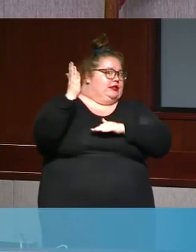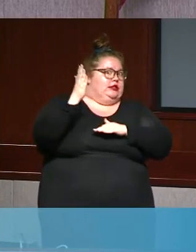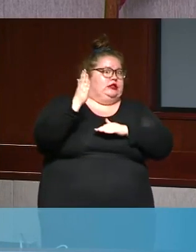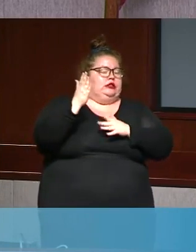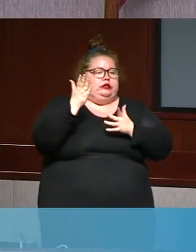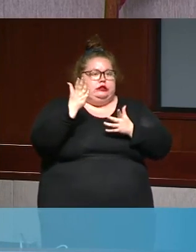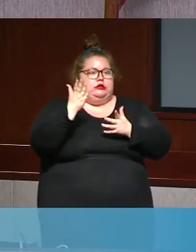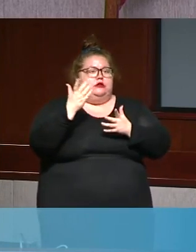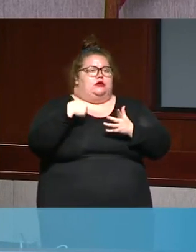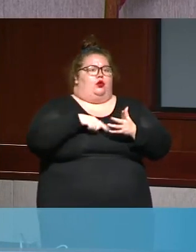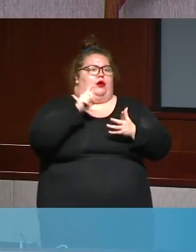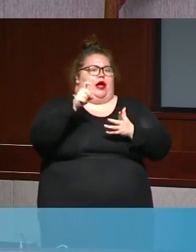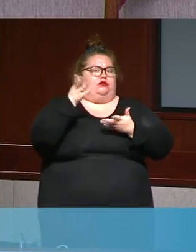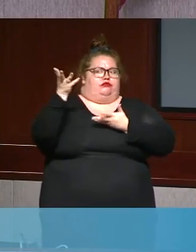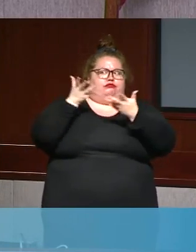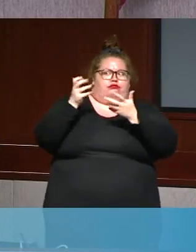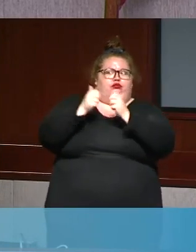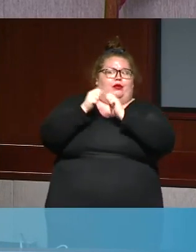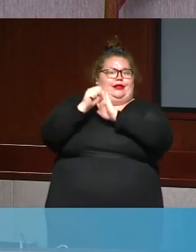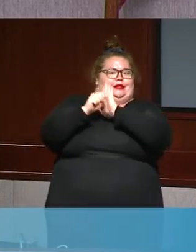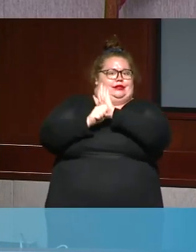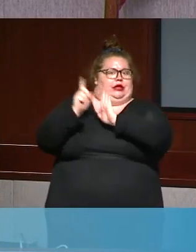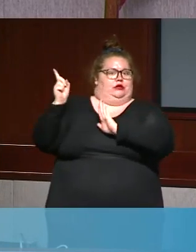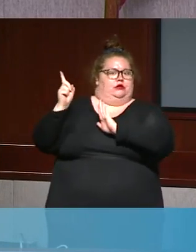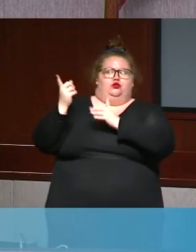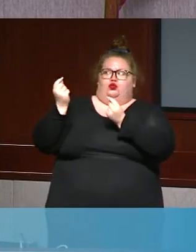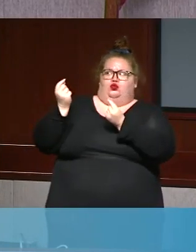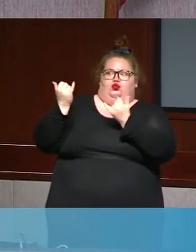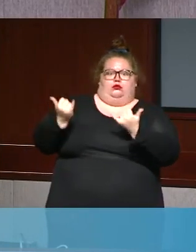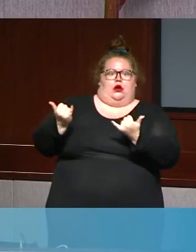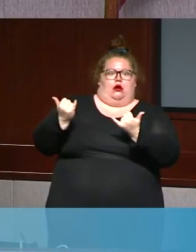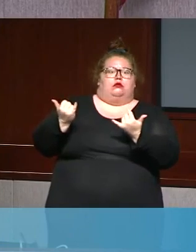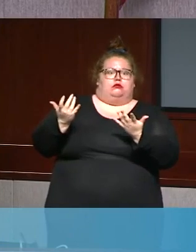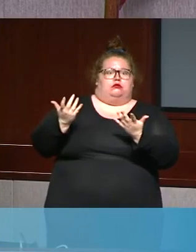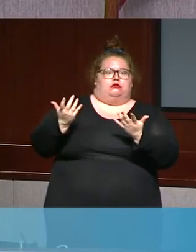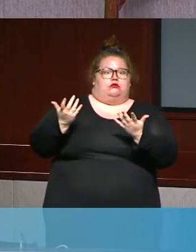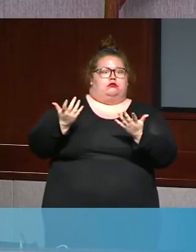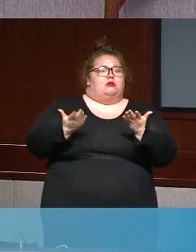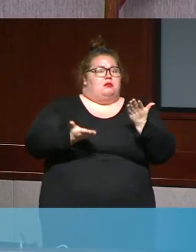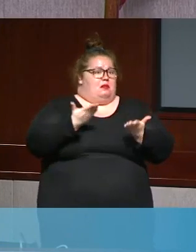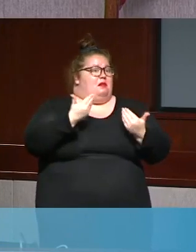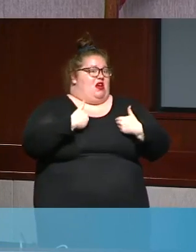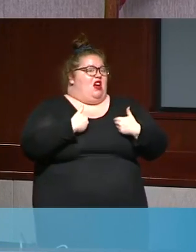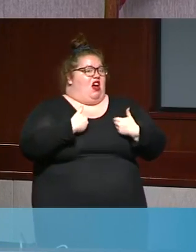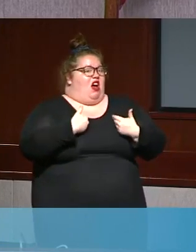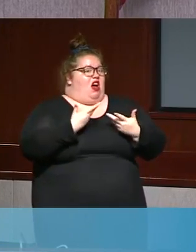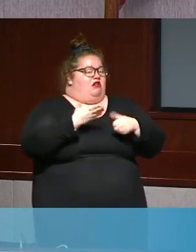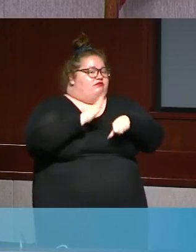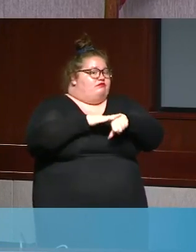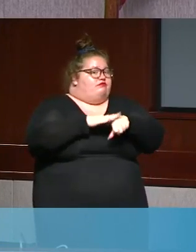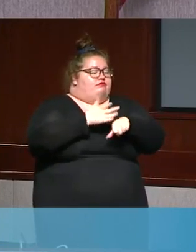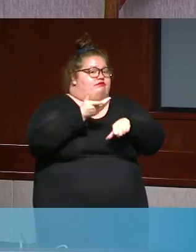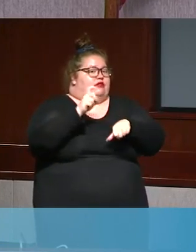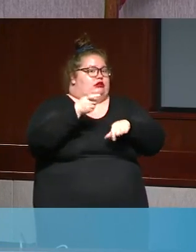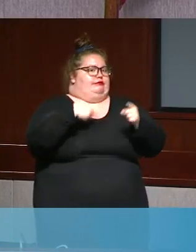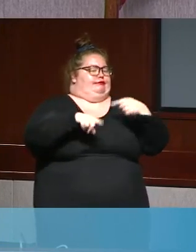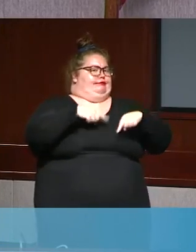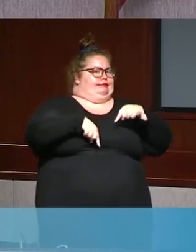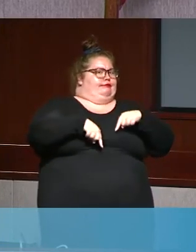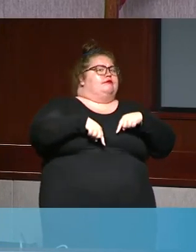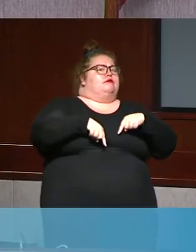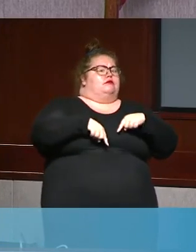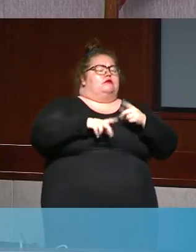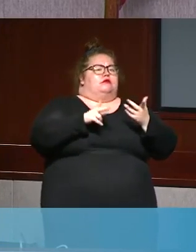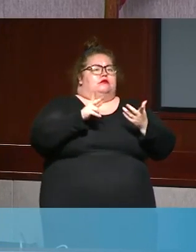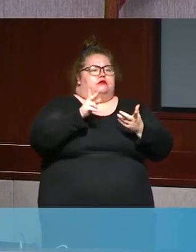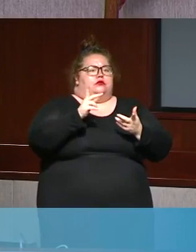to consult with the state to determine what actions we have to take. There could be repercussions, and that's why I would continue to urge our